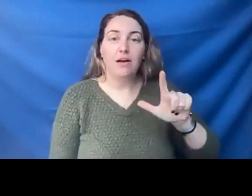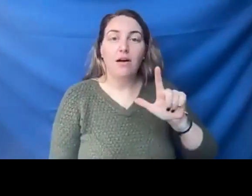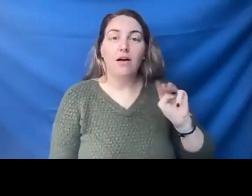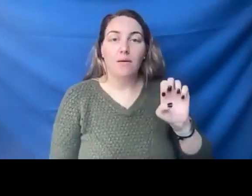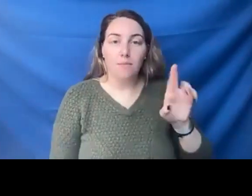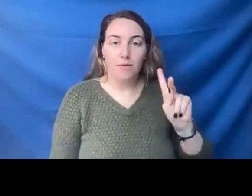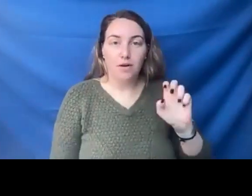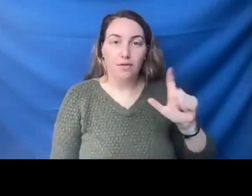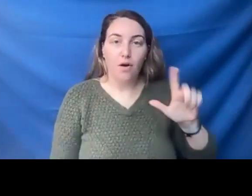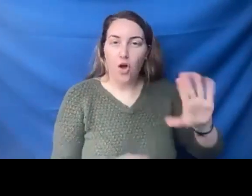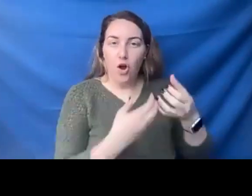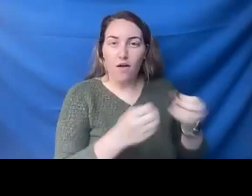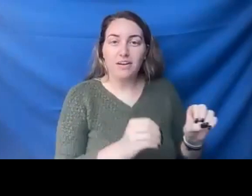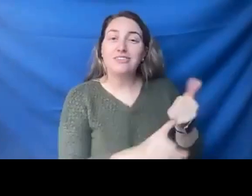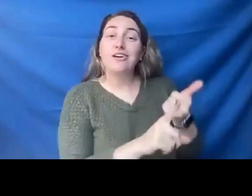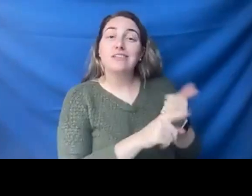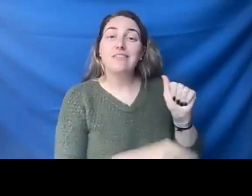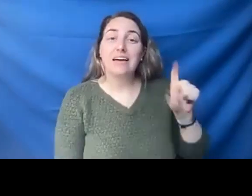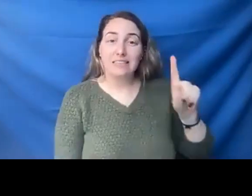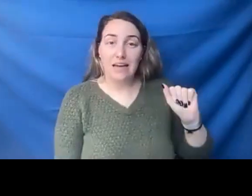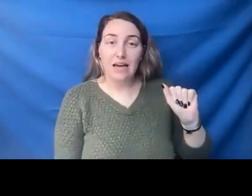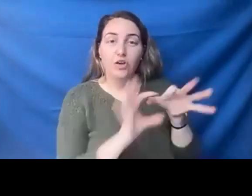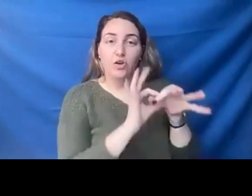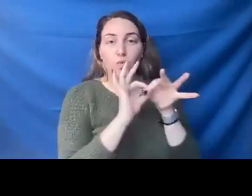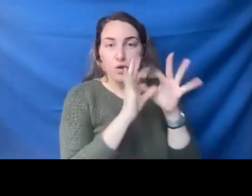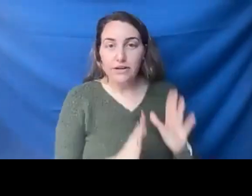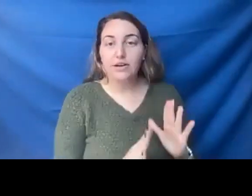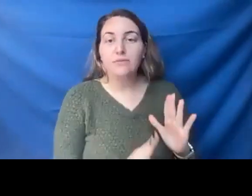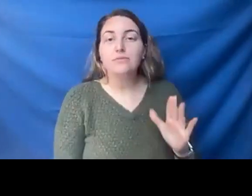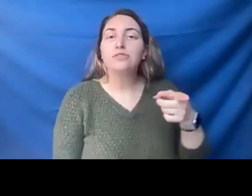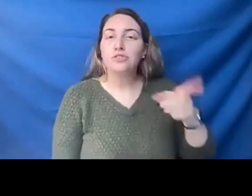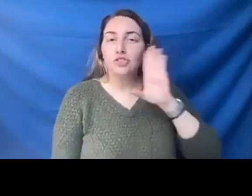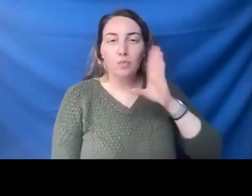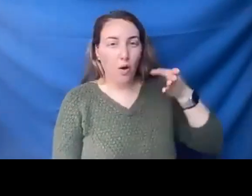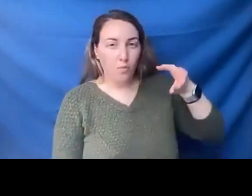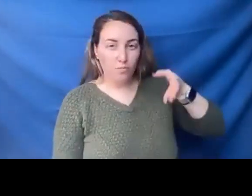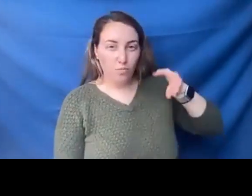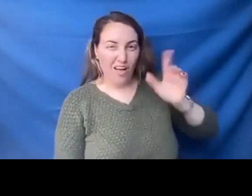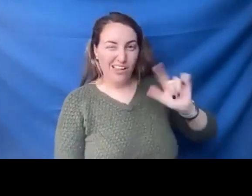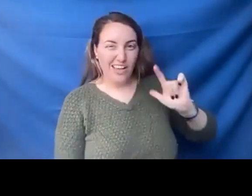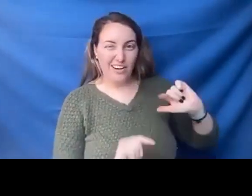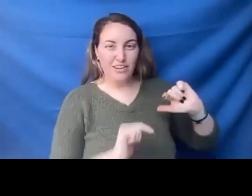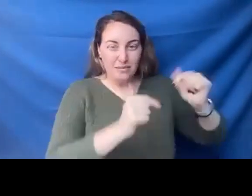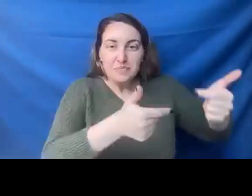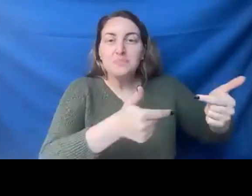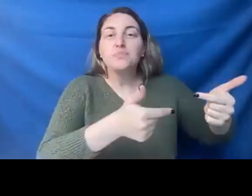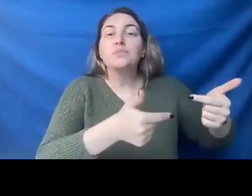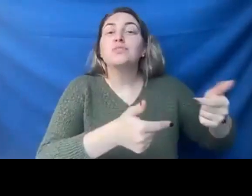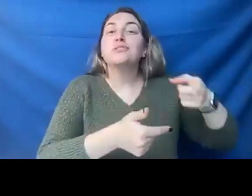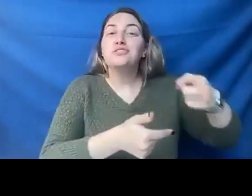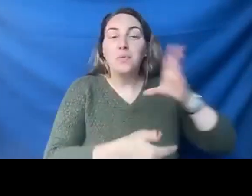office. She's the ADA coordinator. You'll be hearing from her a bit more later when I turn it over to her to explain